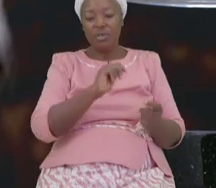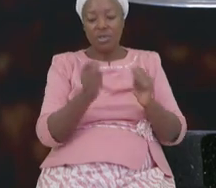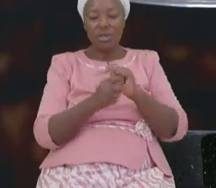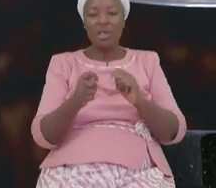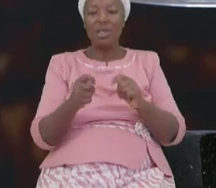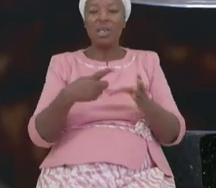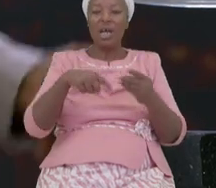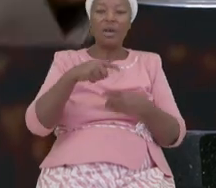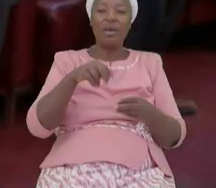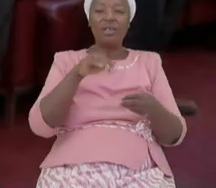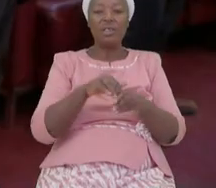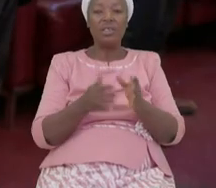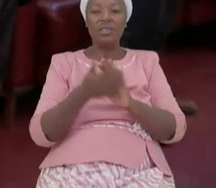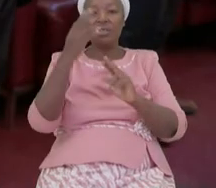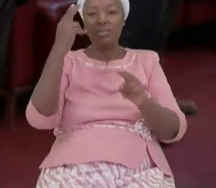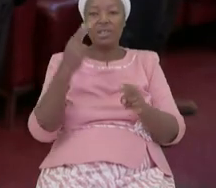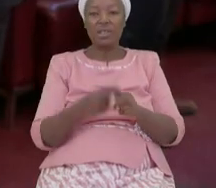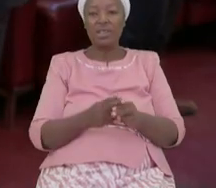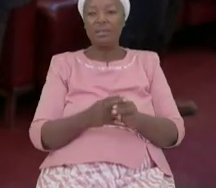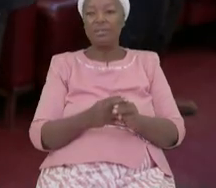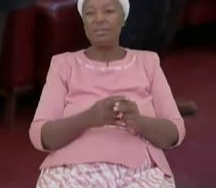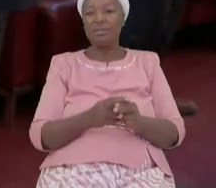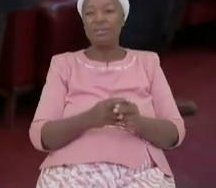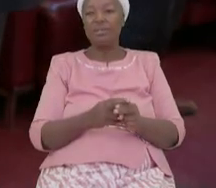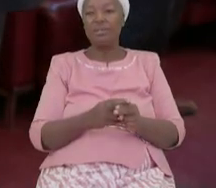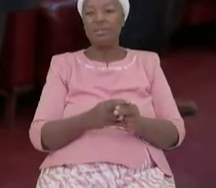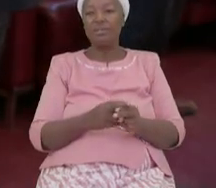in Jesus' name.